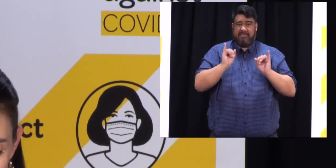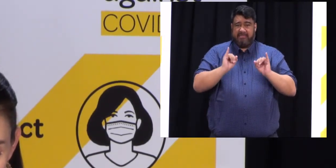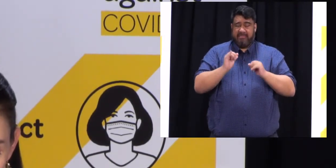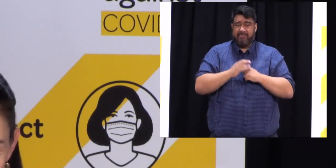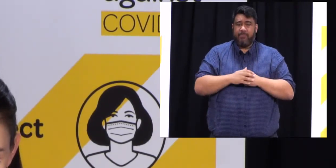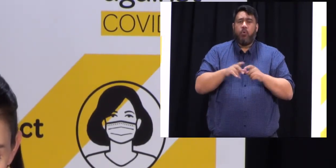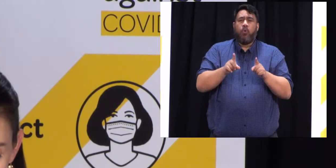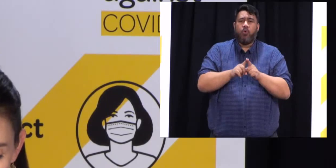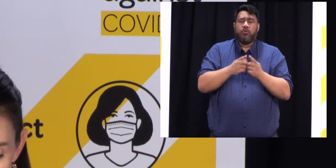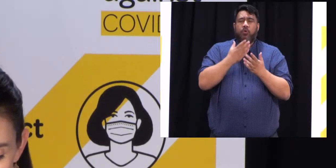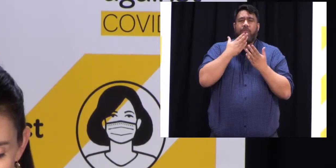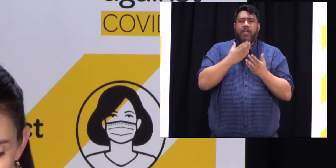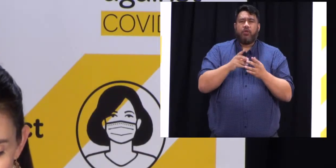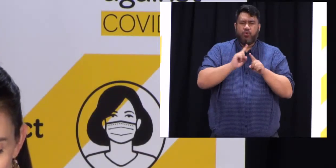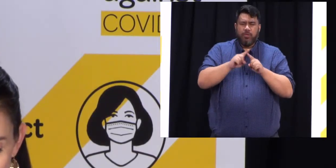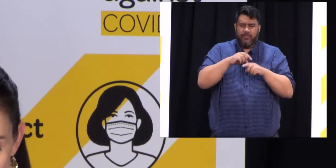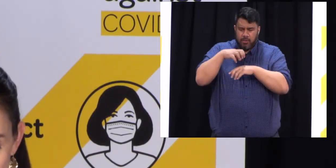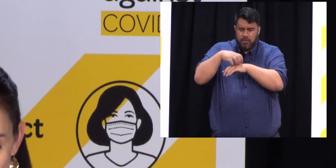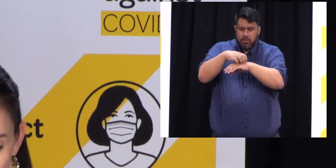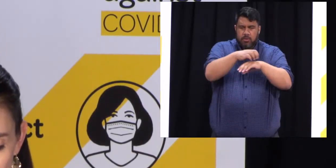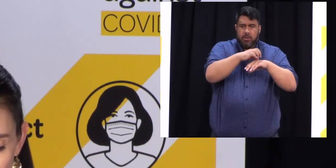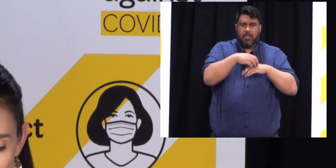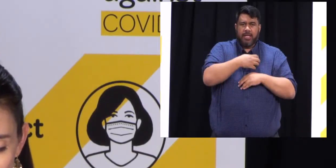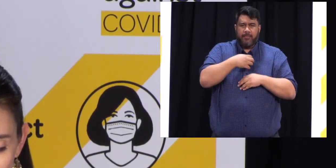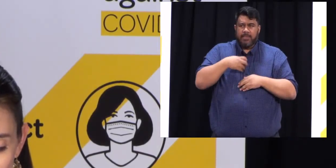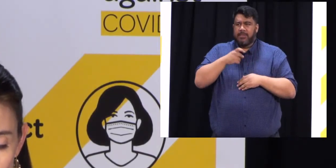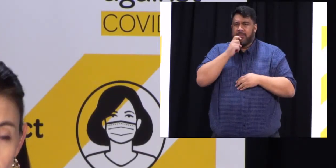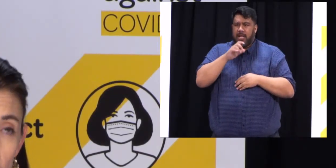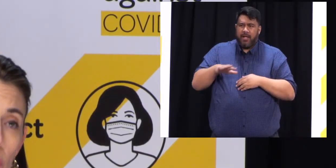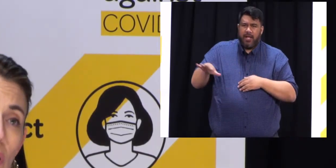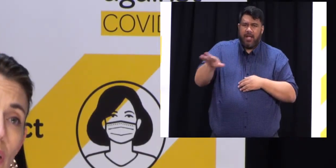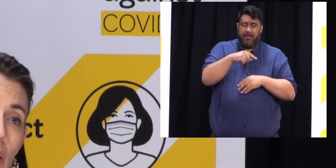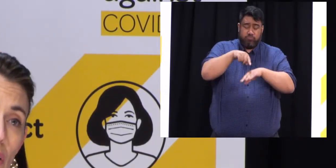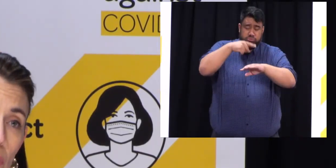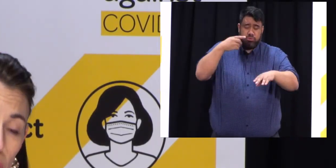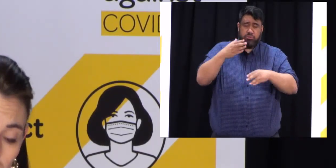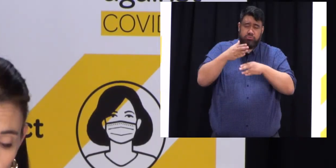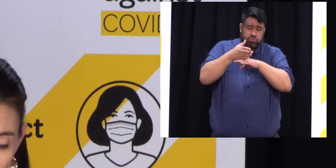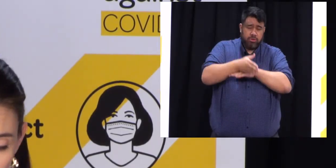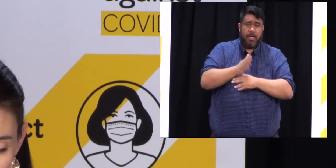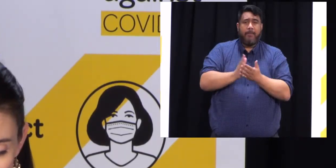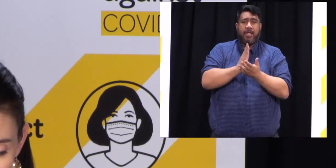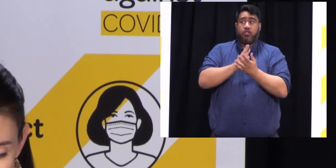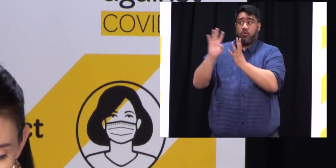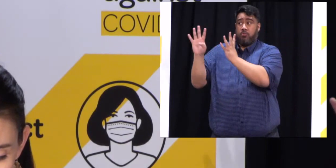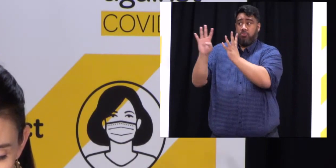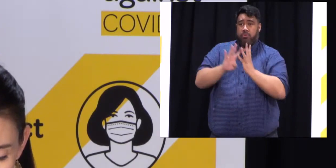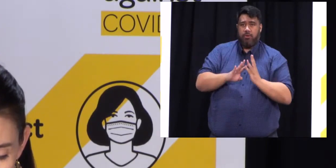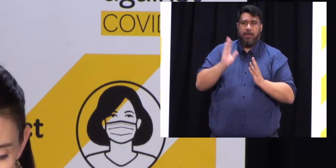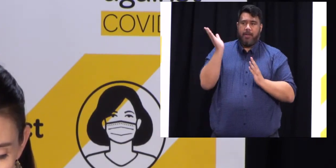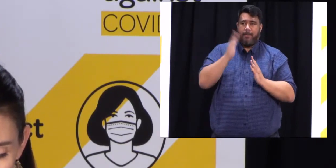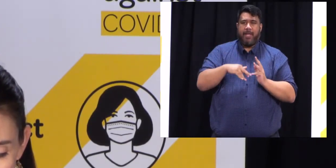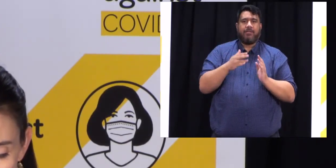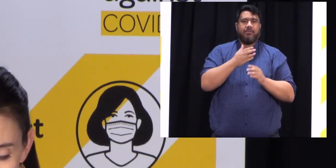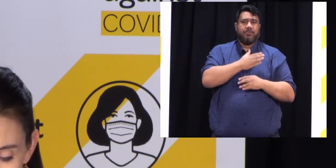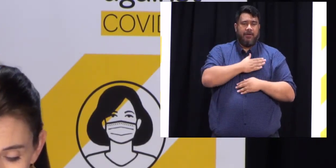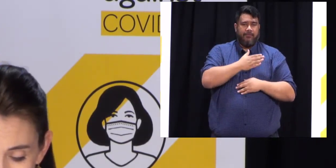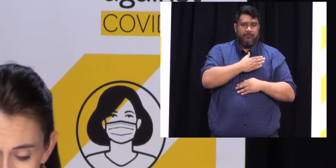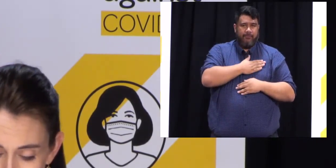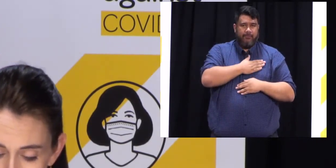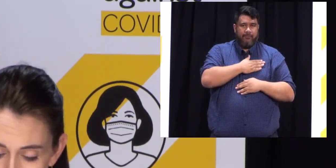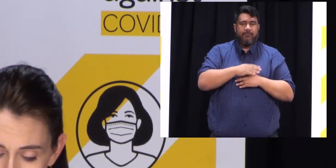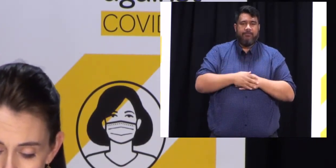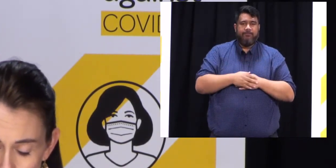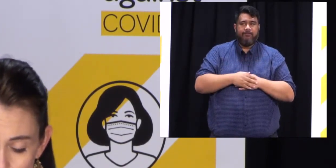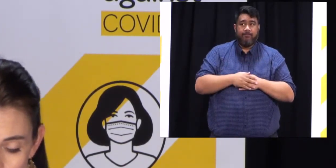on my thanks to the multiple agencies and personnel working around the clock to ensure the return of our citizens. The window to